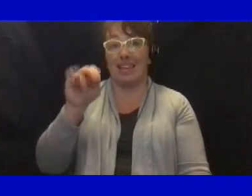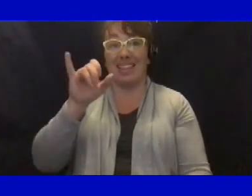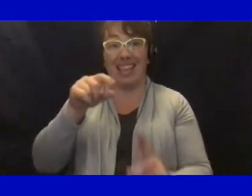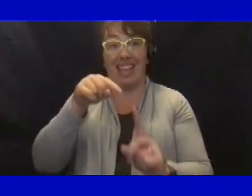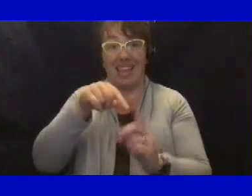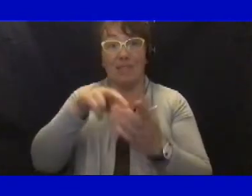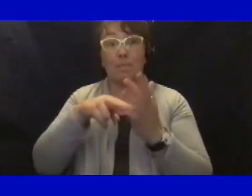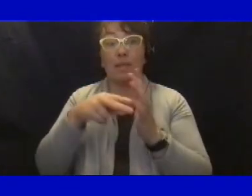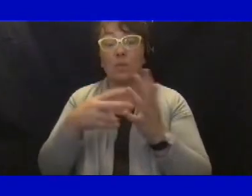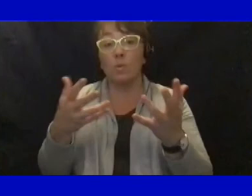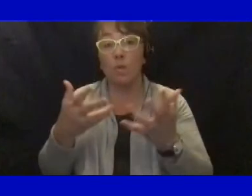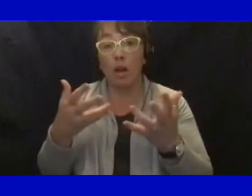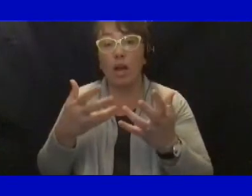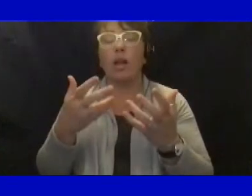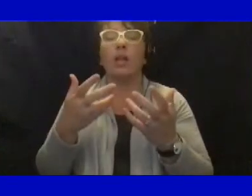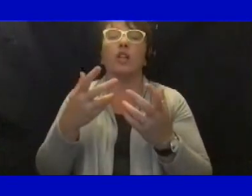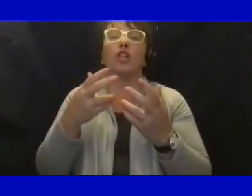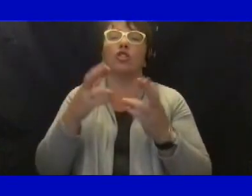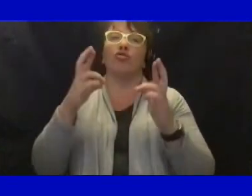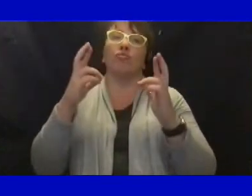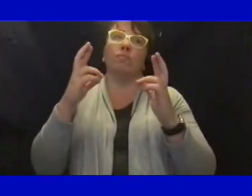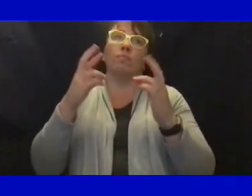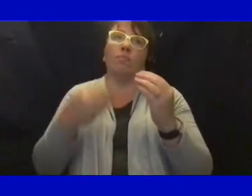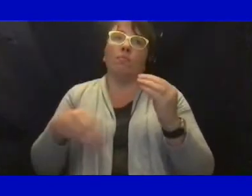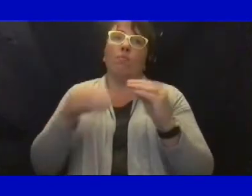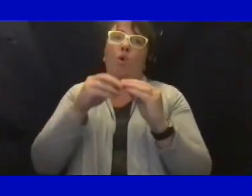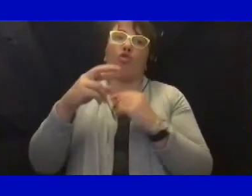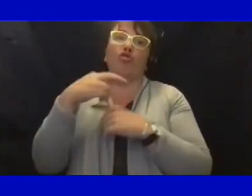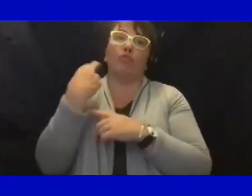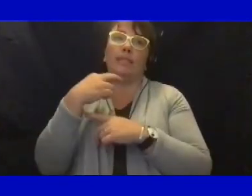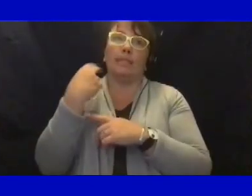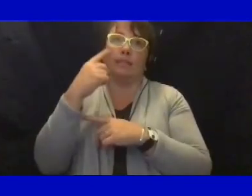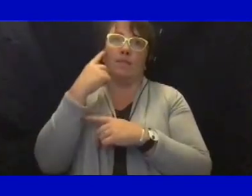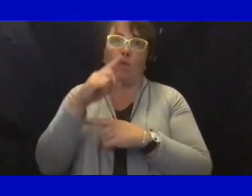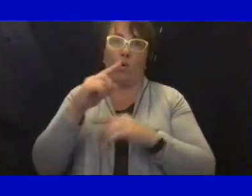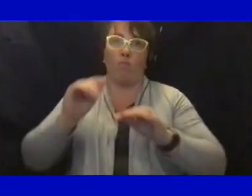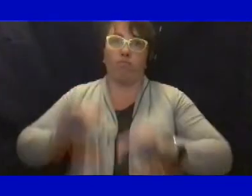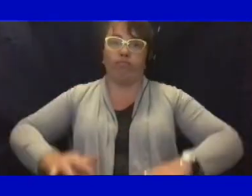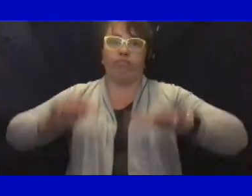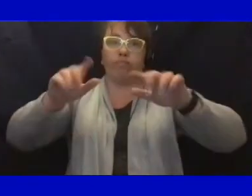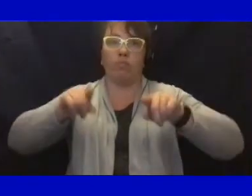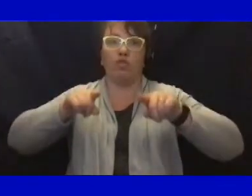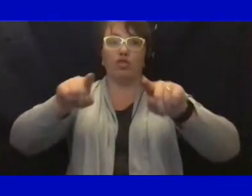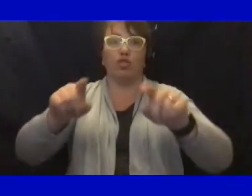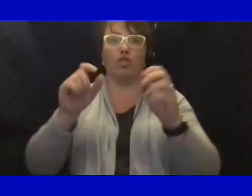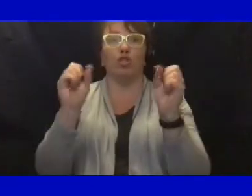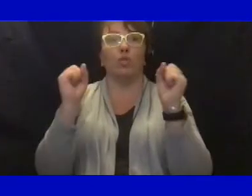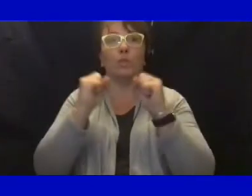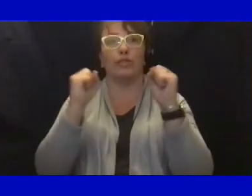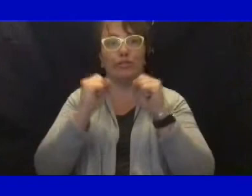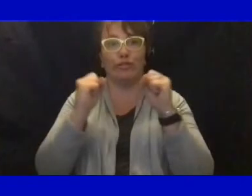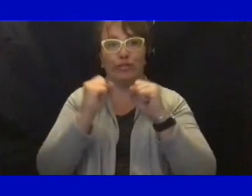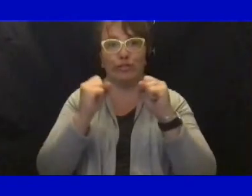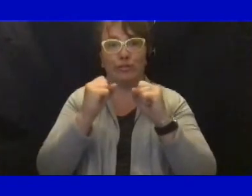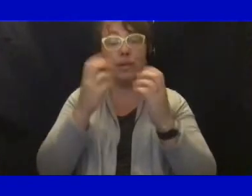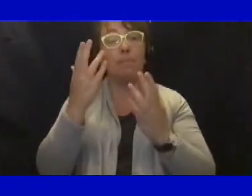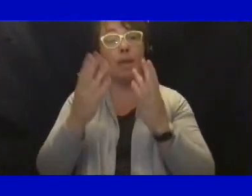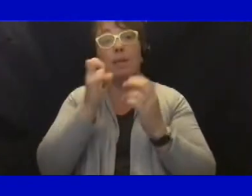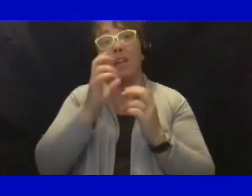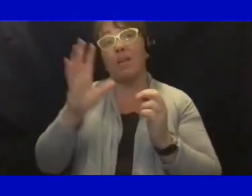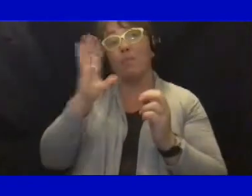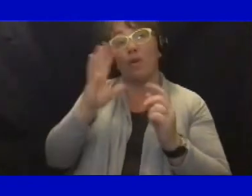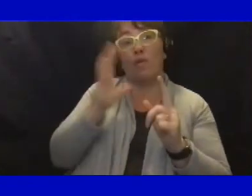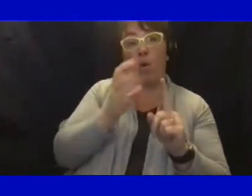some risk of flooding in a strong storm in the winter. And so even if your property wasn't directly affected by those two